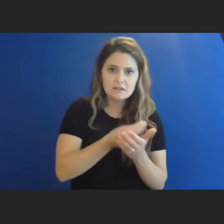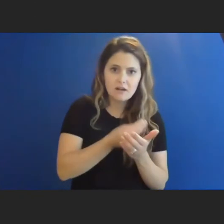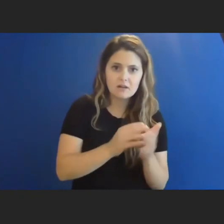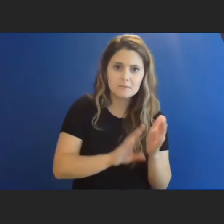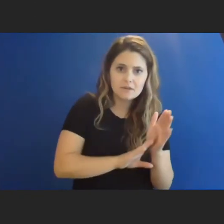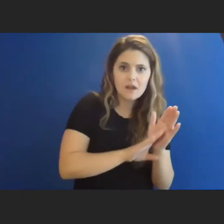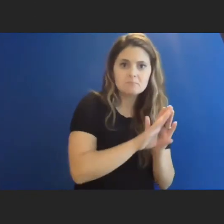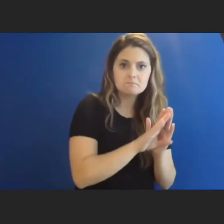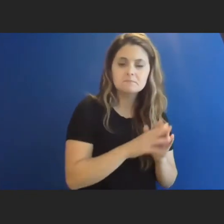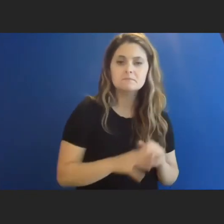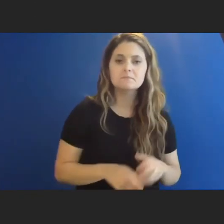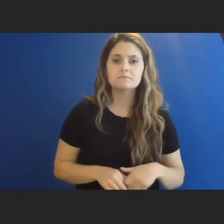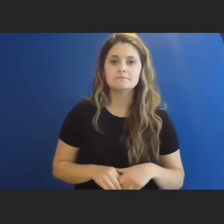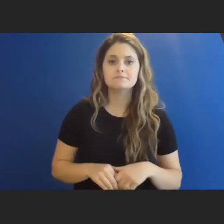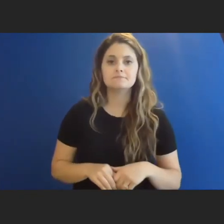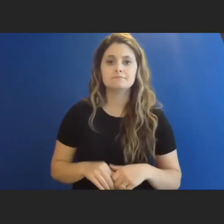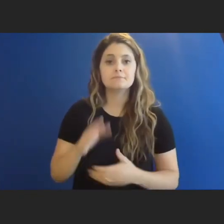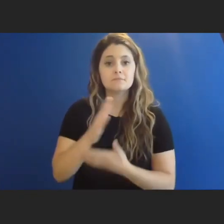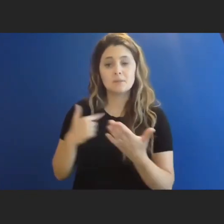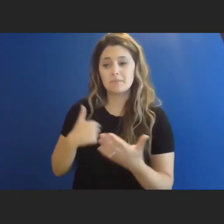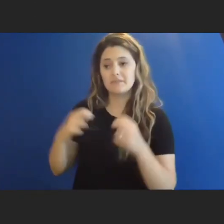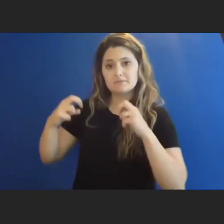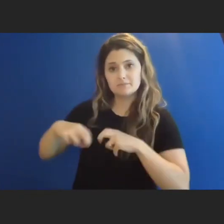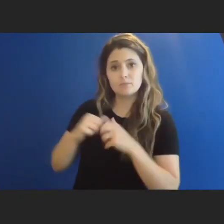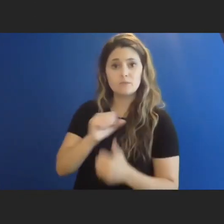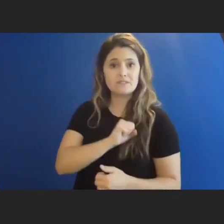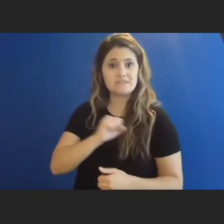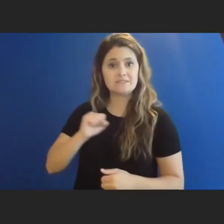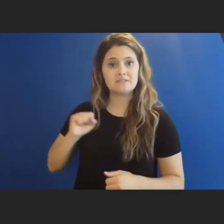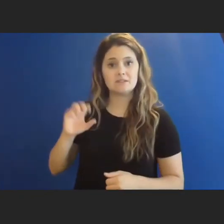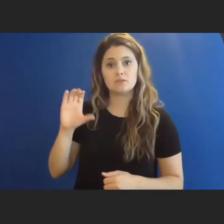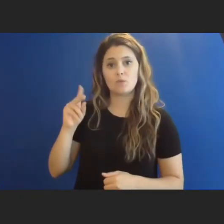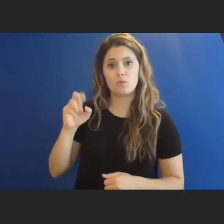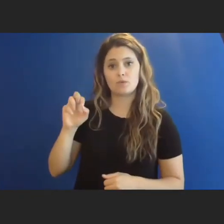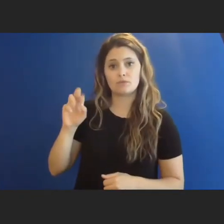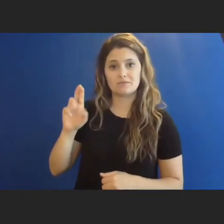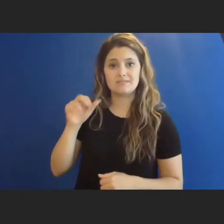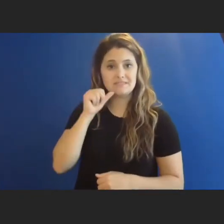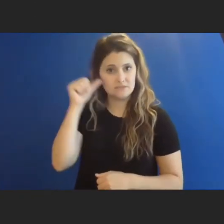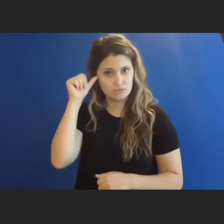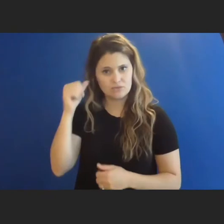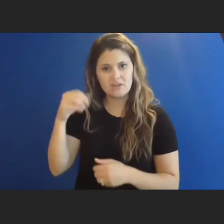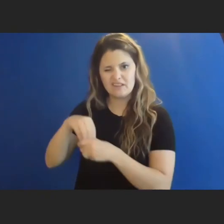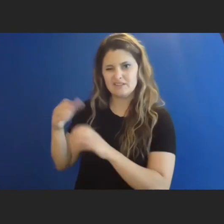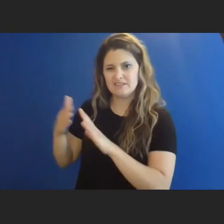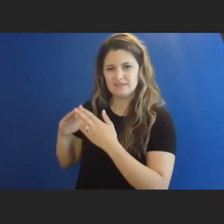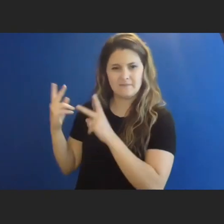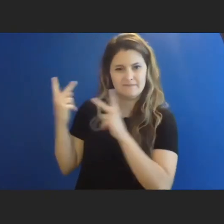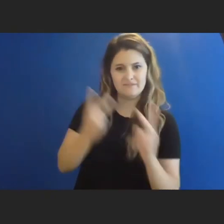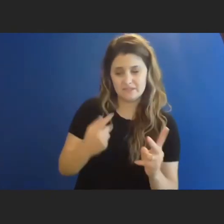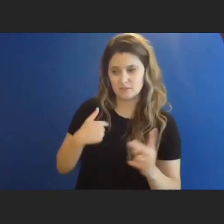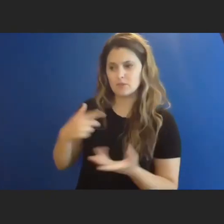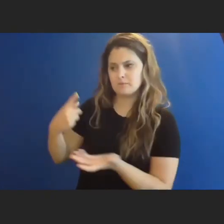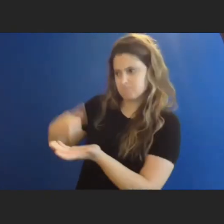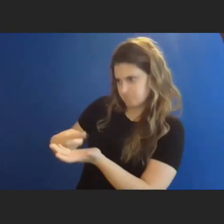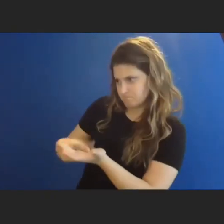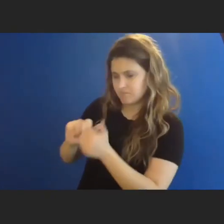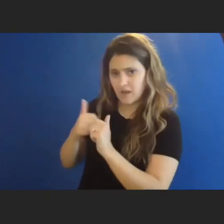Some of us had a chance to meet with Senator Cornyn yesterday when he was in town, and we talked quite a bit about how we